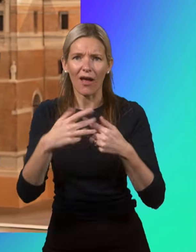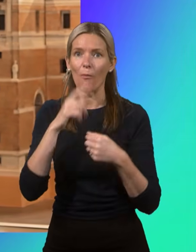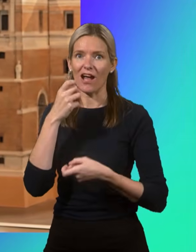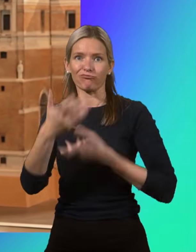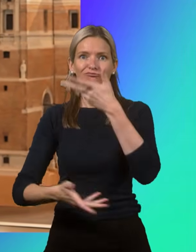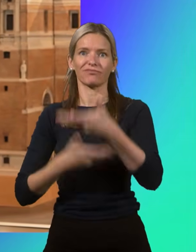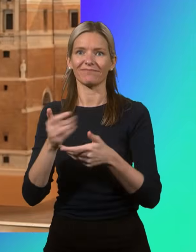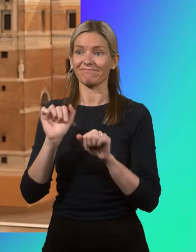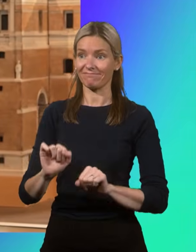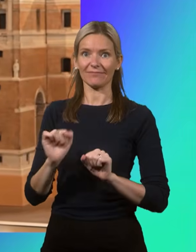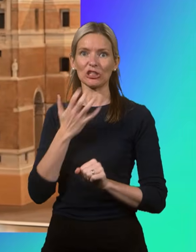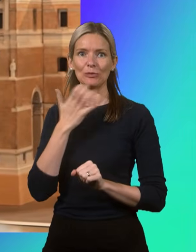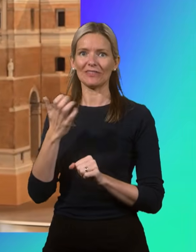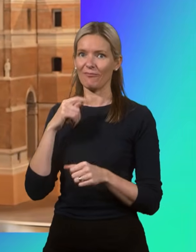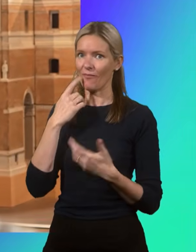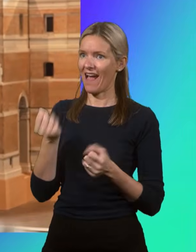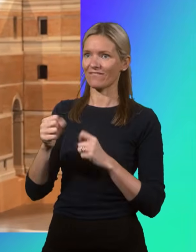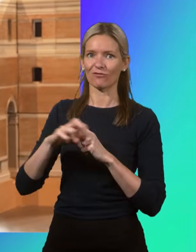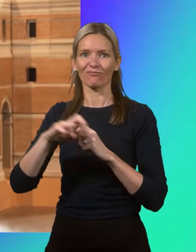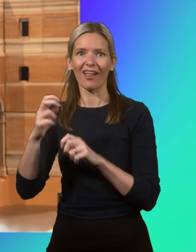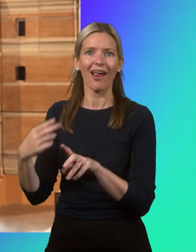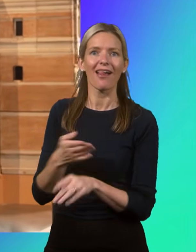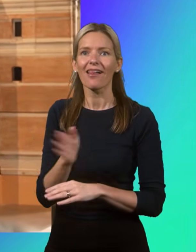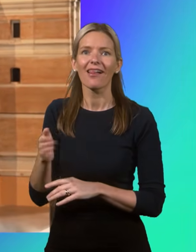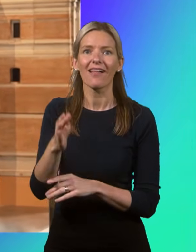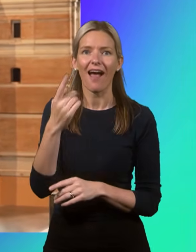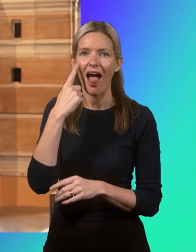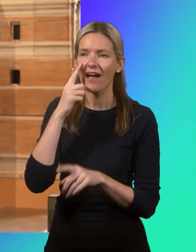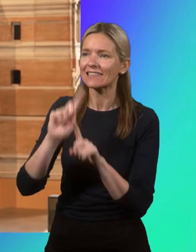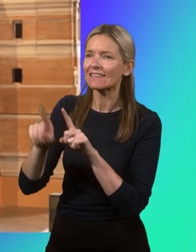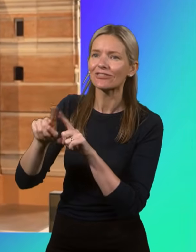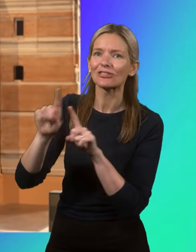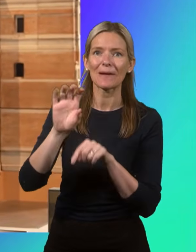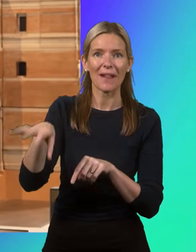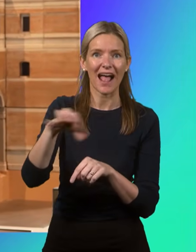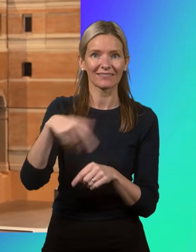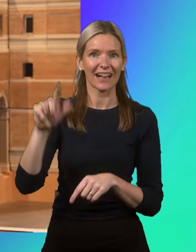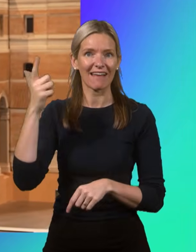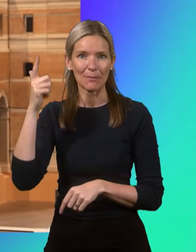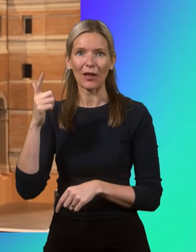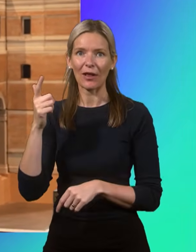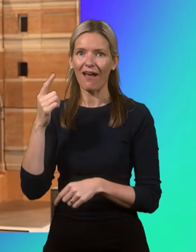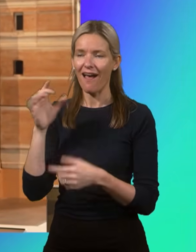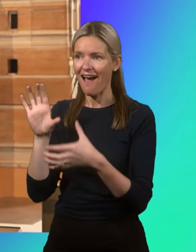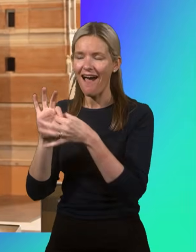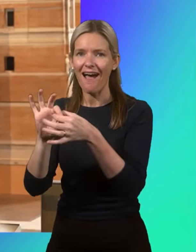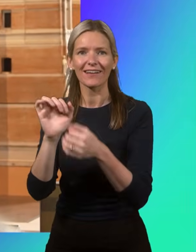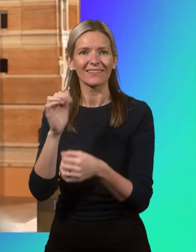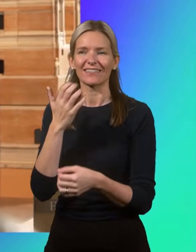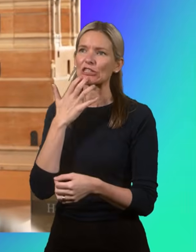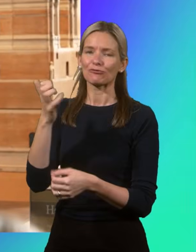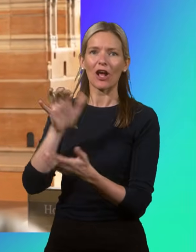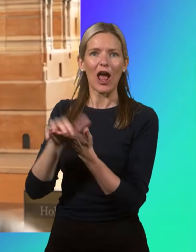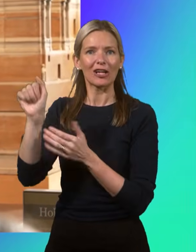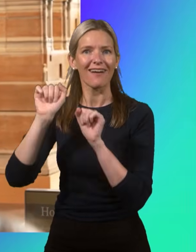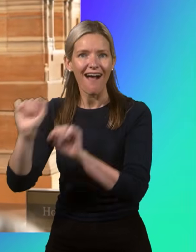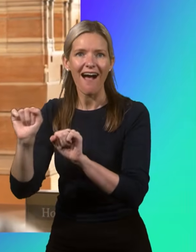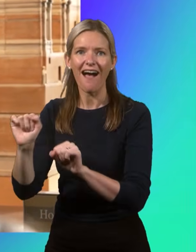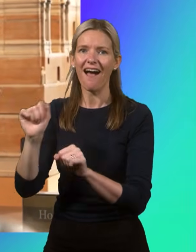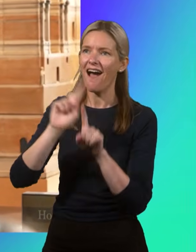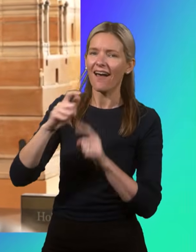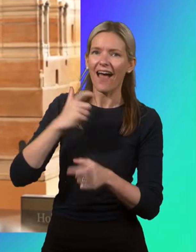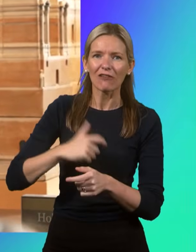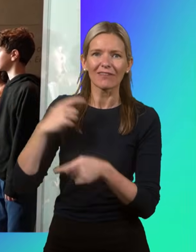Heritage Trail, which we're launching, which looks at lots of places in Liverpool which are all connected with Liverpool's Jewish culture, character and